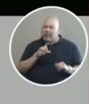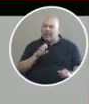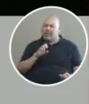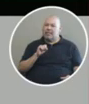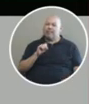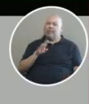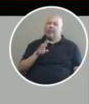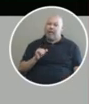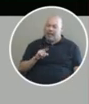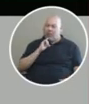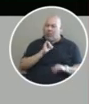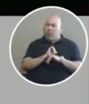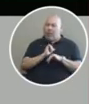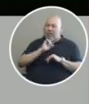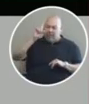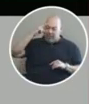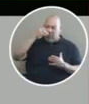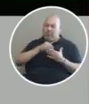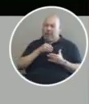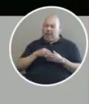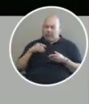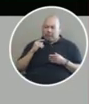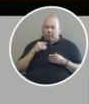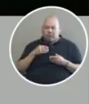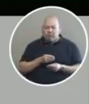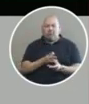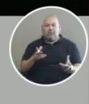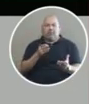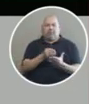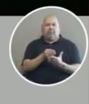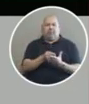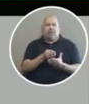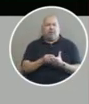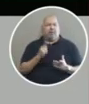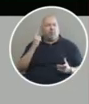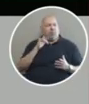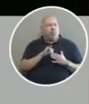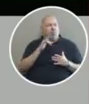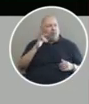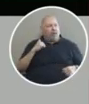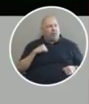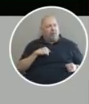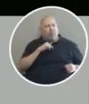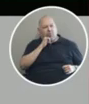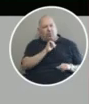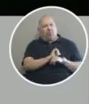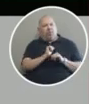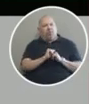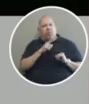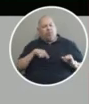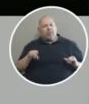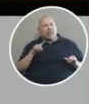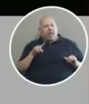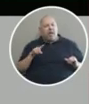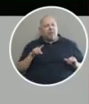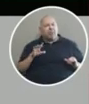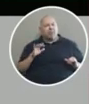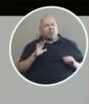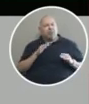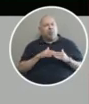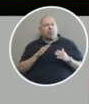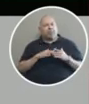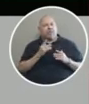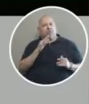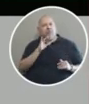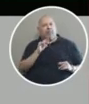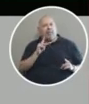SBA who are working with federal dollars to just give out grants. And I wonder why, we wouldn't work with them just to focus on